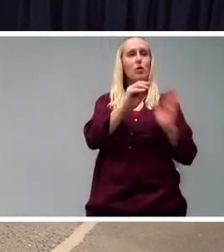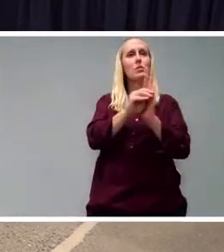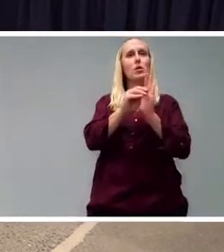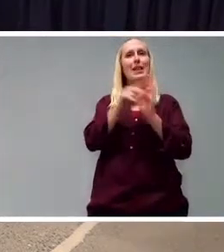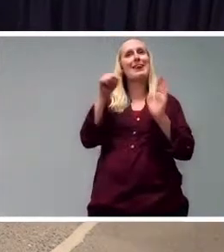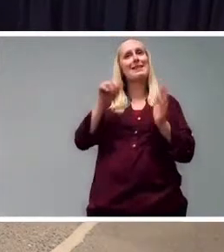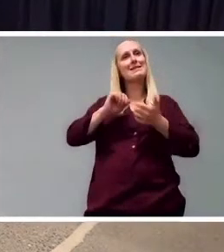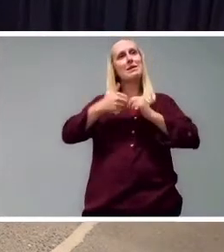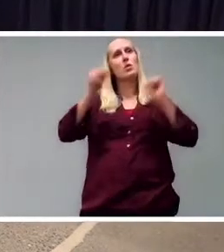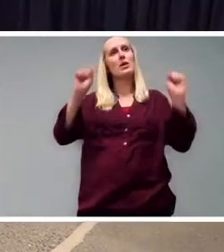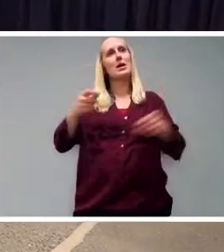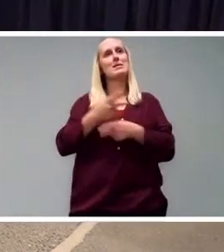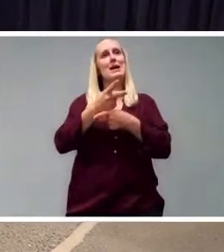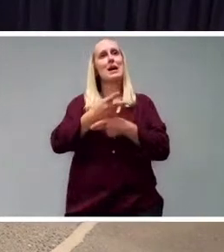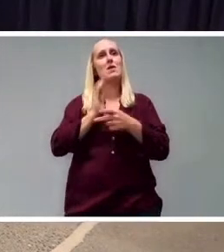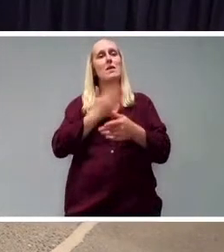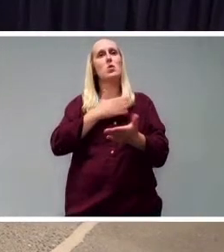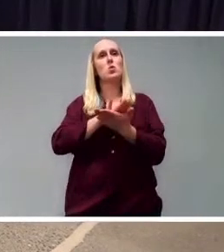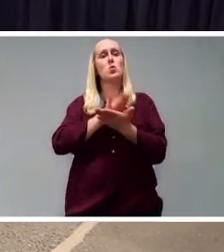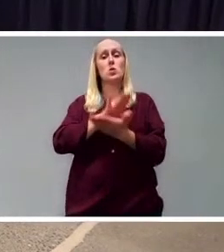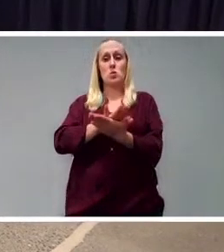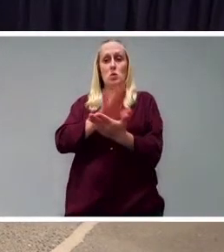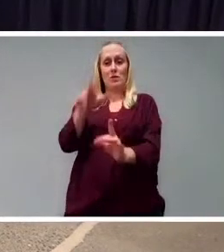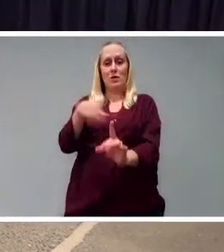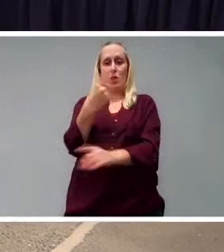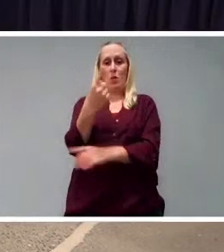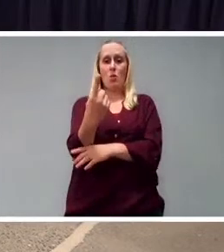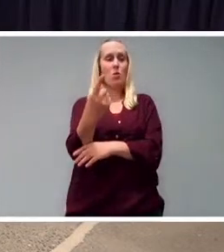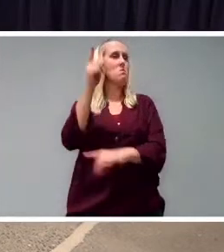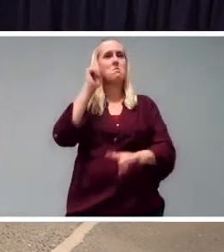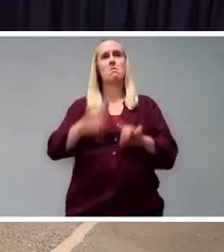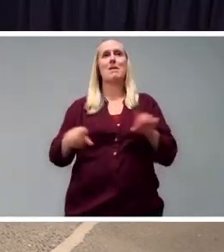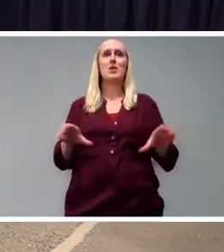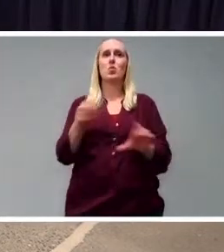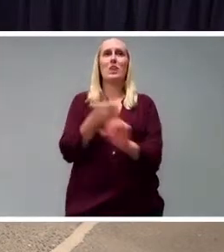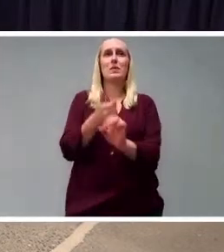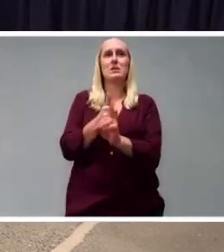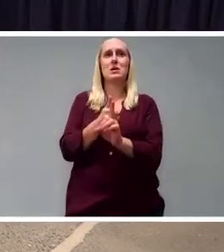because schools alone cannot do it. One section of our